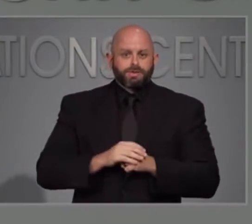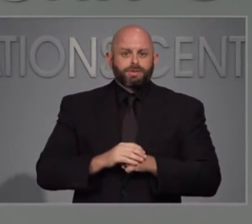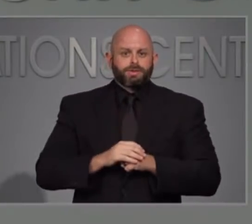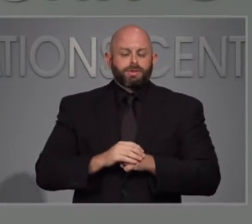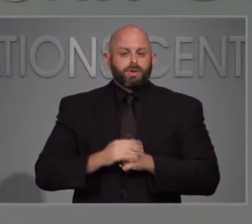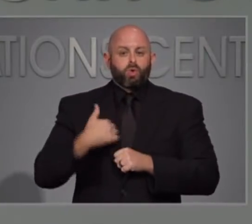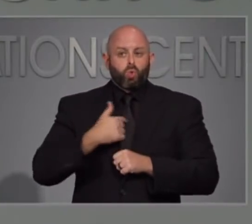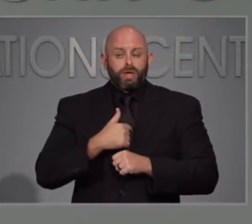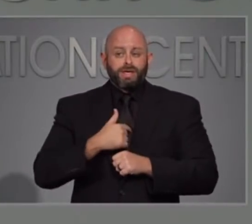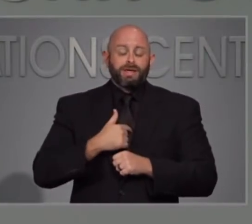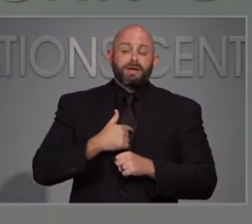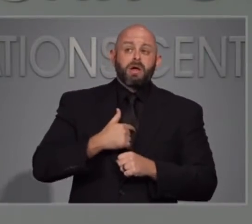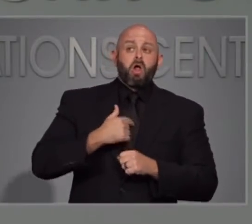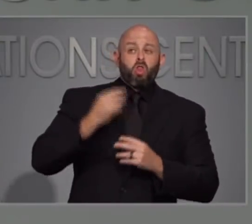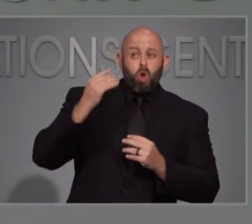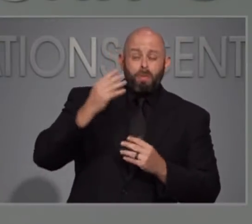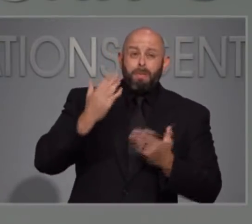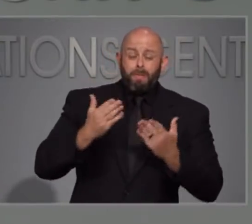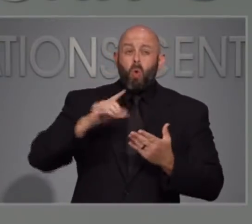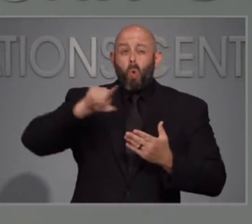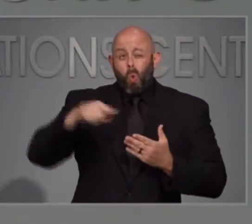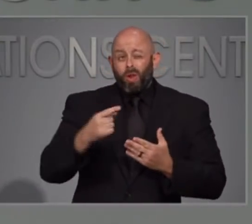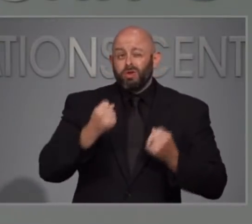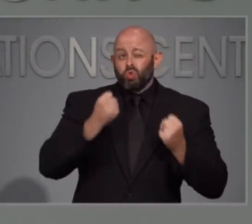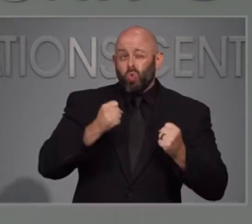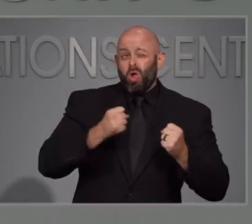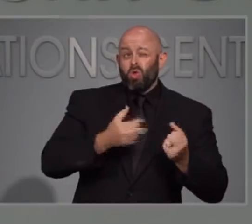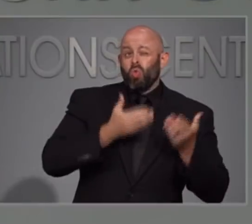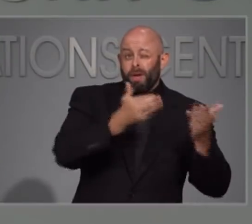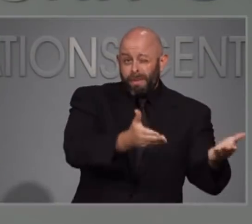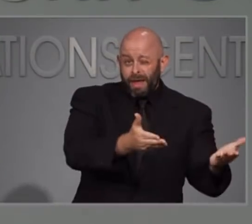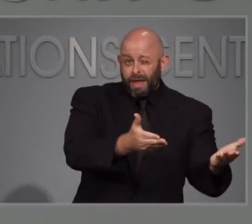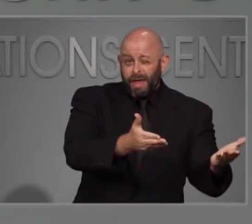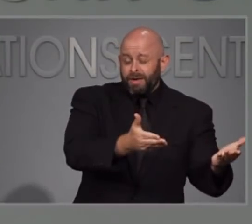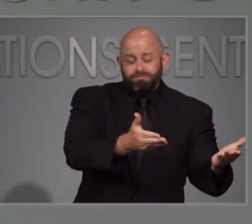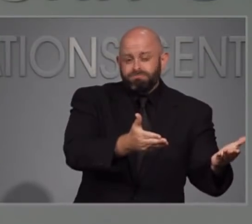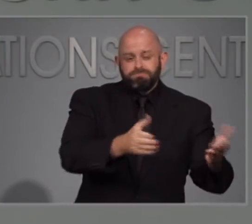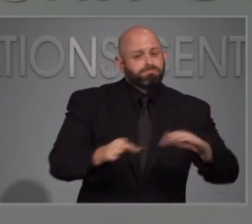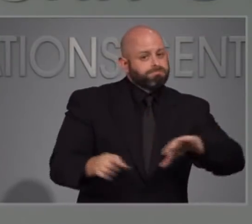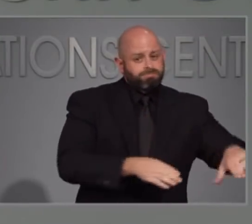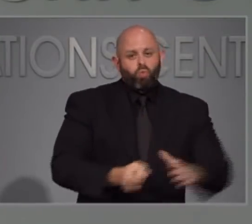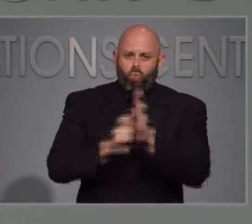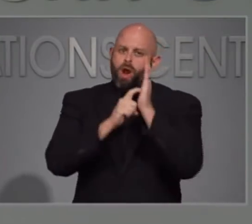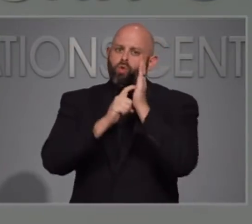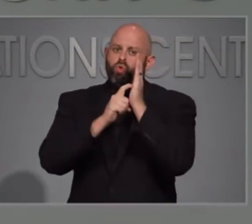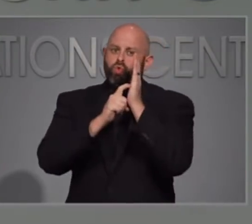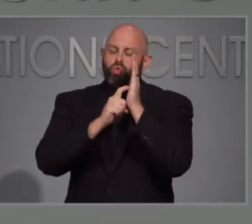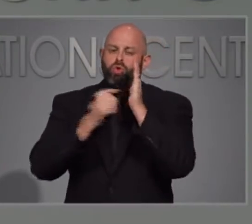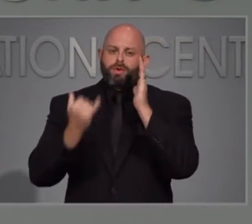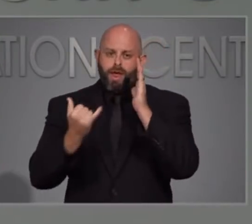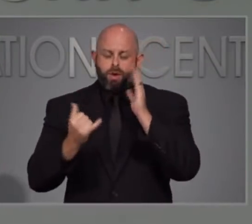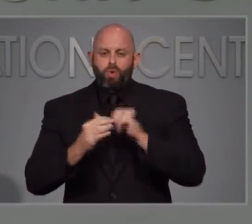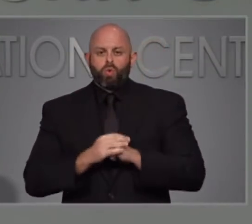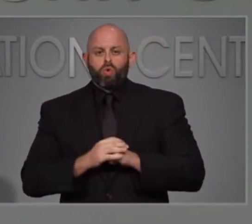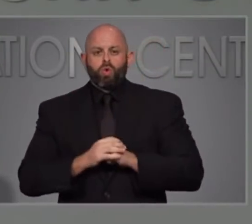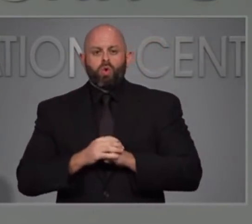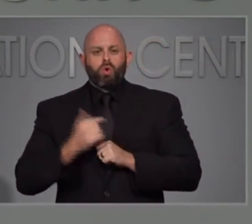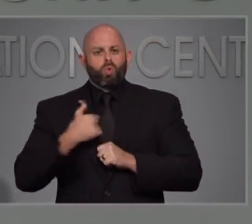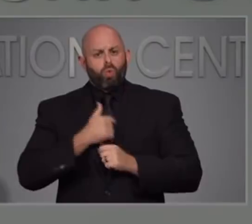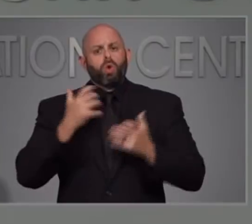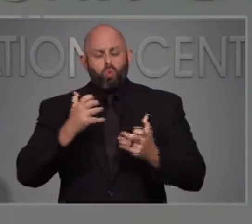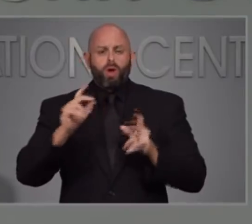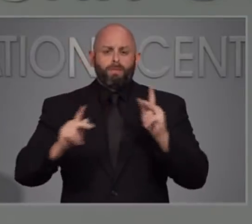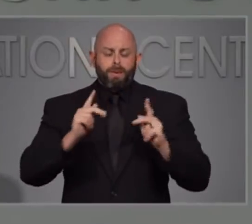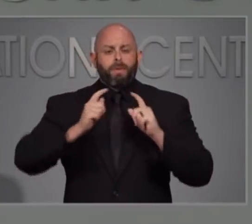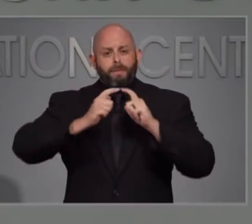going to require them. And we want to make sure that we get people with this program because